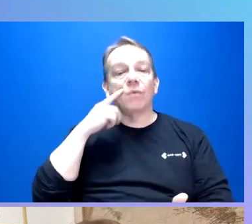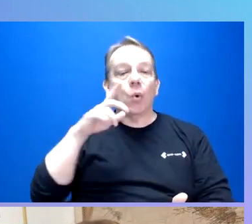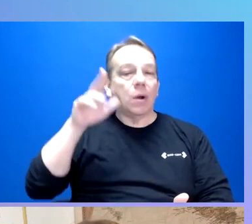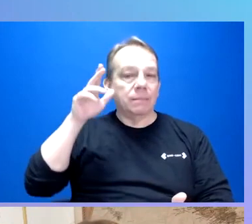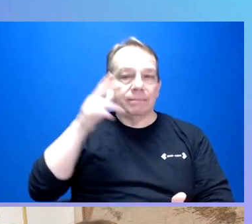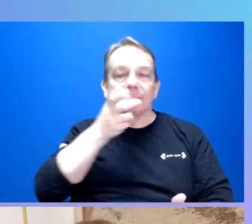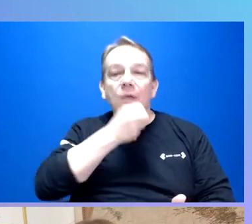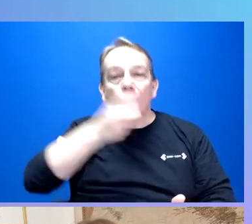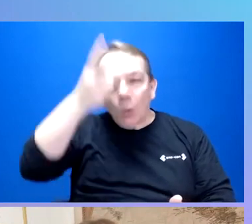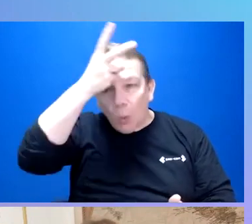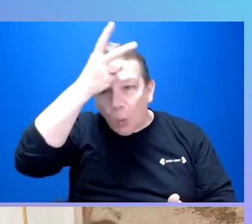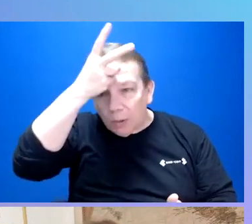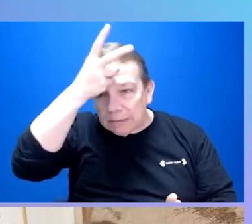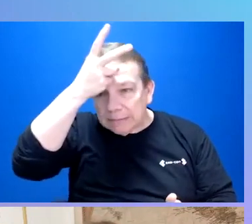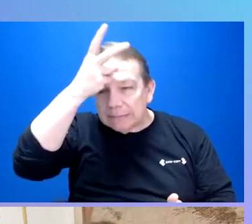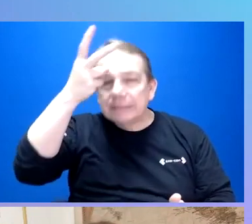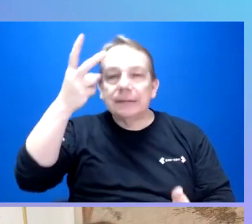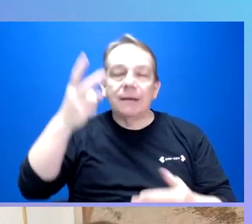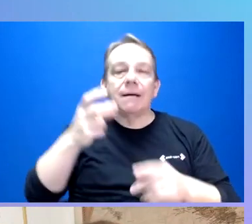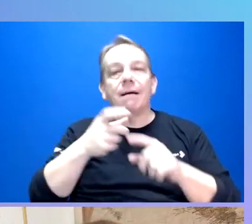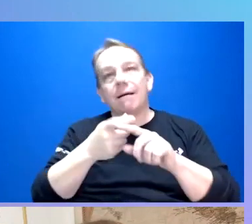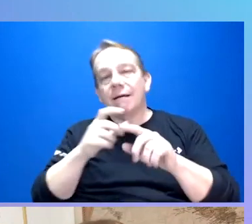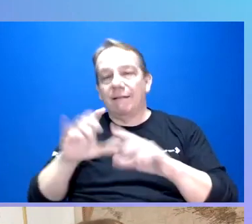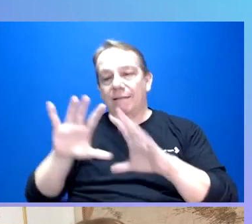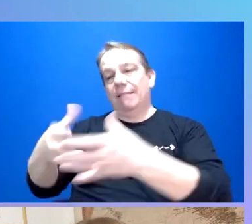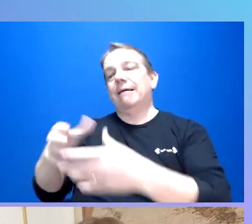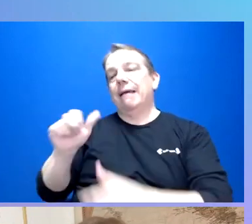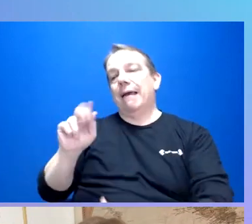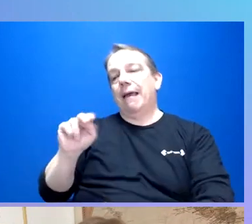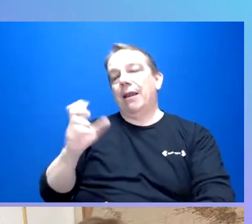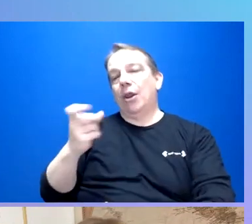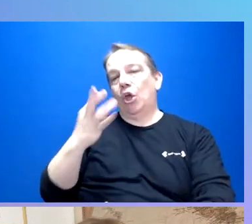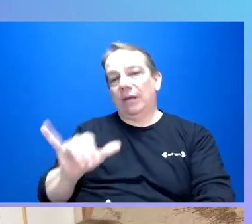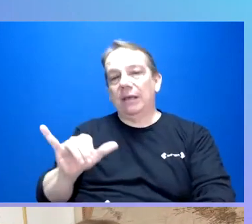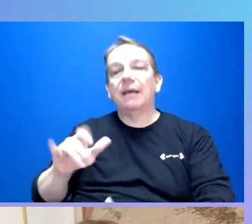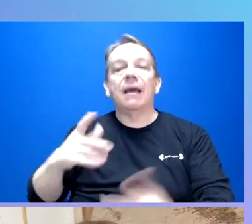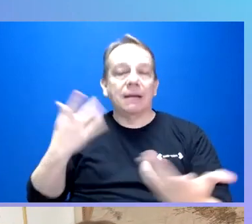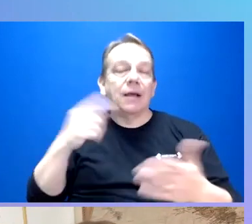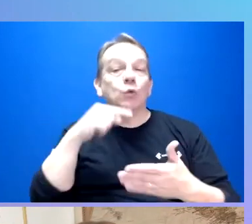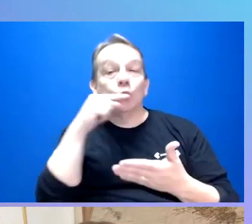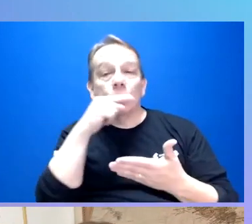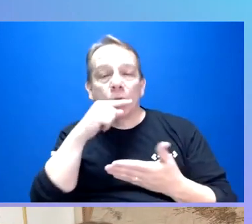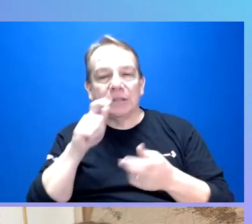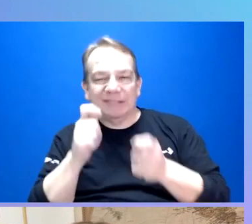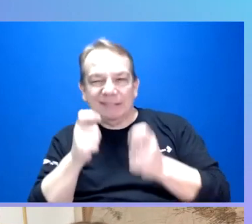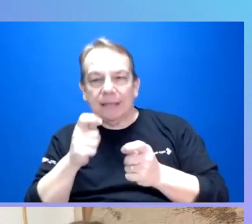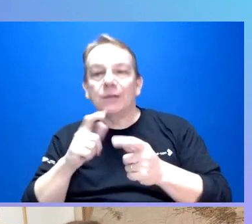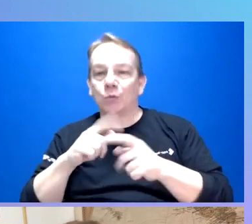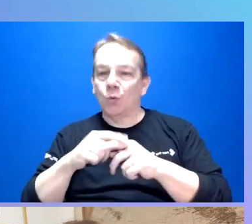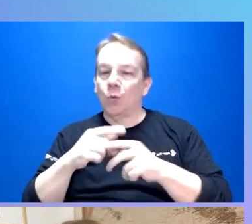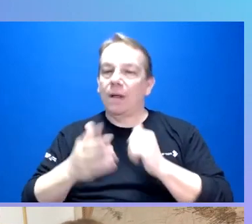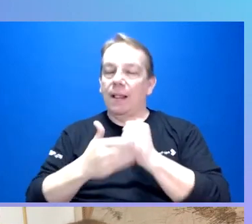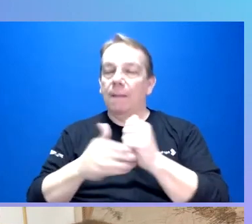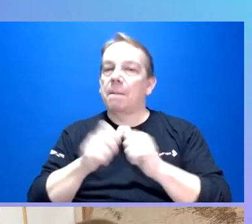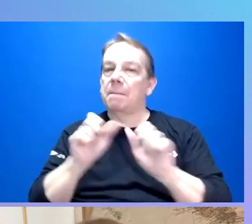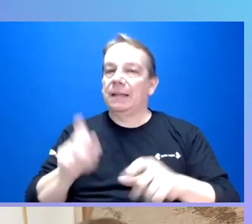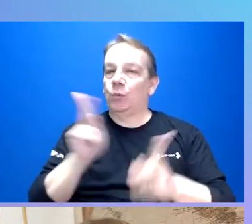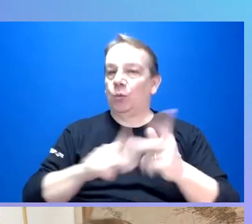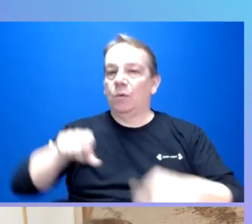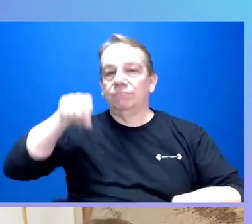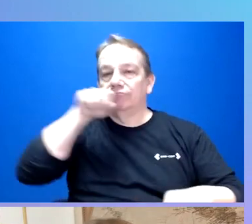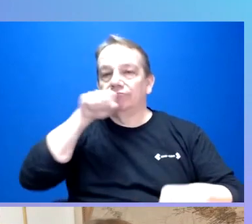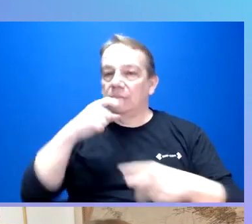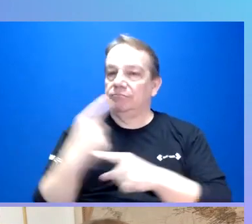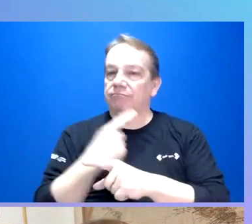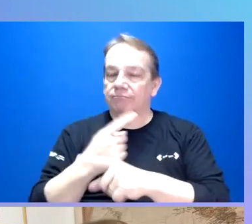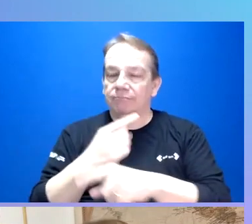of Anarchy. And we had an assistive toothbrush for dexterity and endurance support. So a lot of these